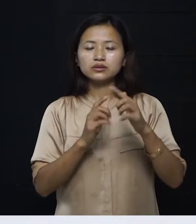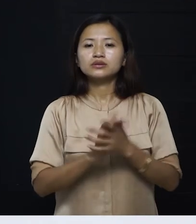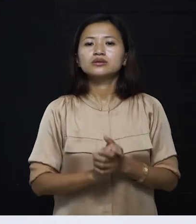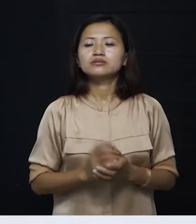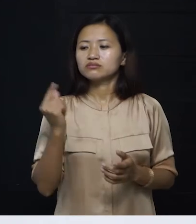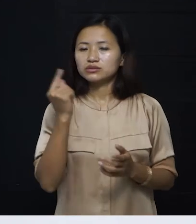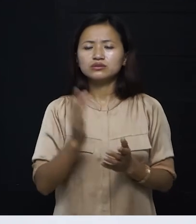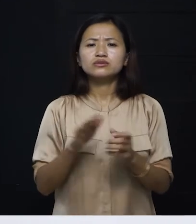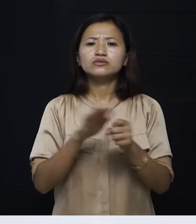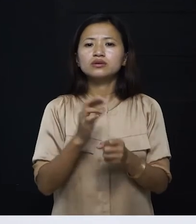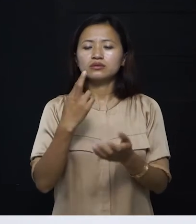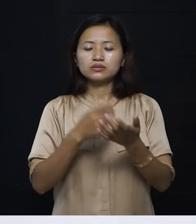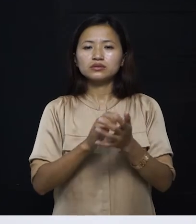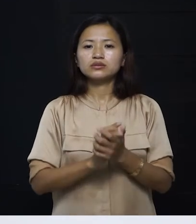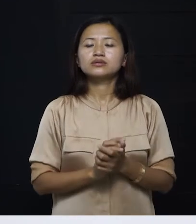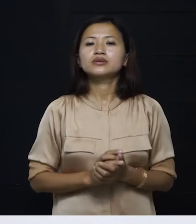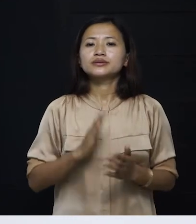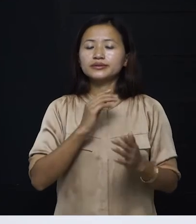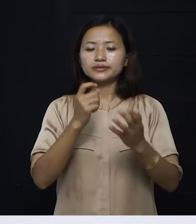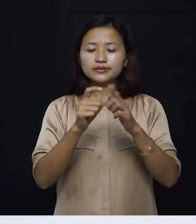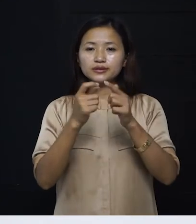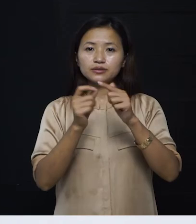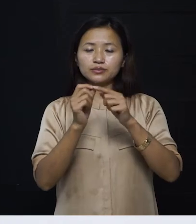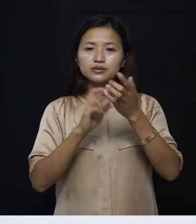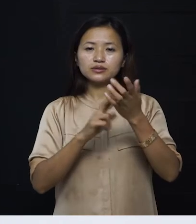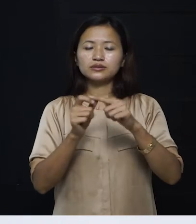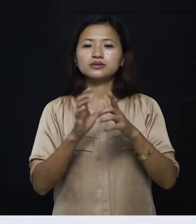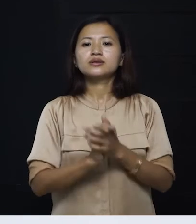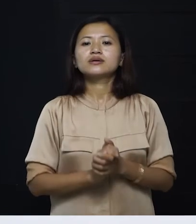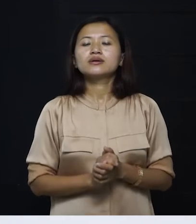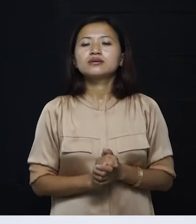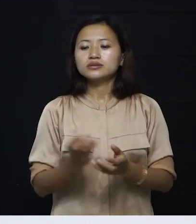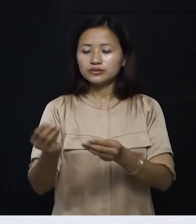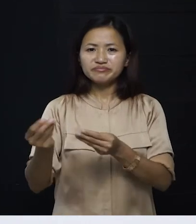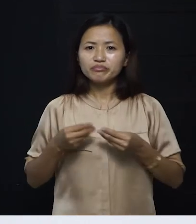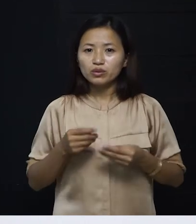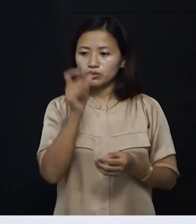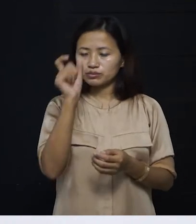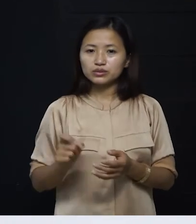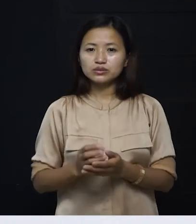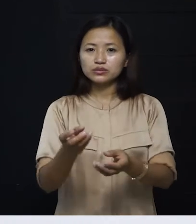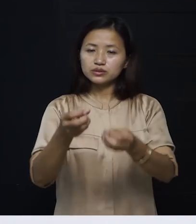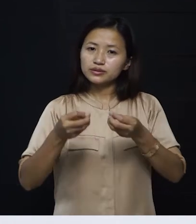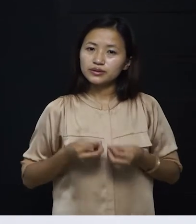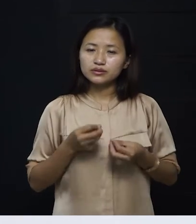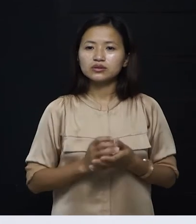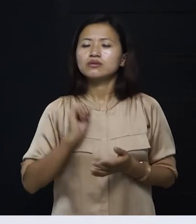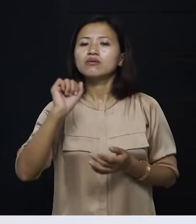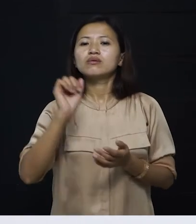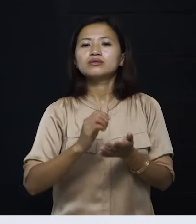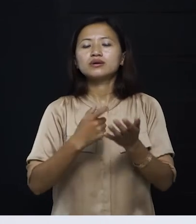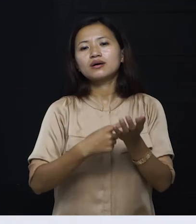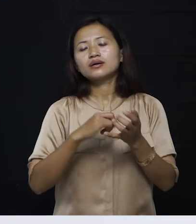or not, it depends again on the risk, okay. It is the borrowers who is taking the own risk, or his